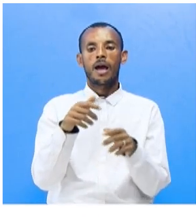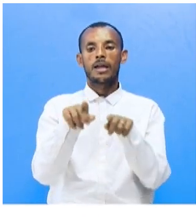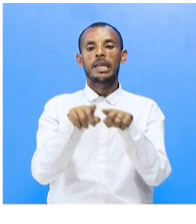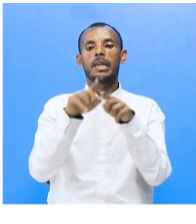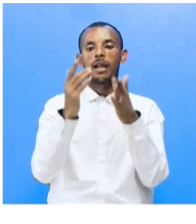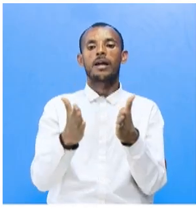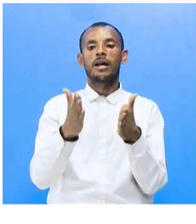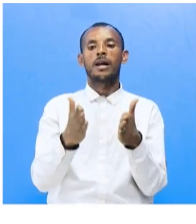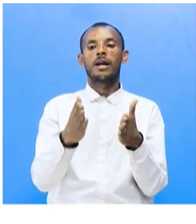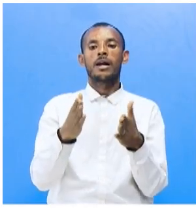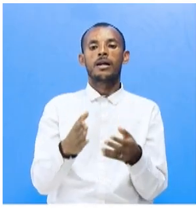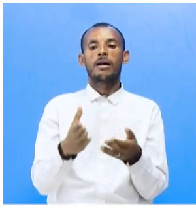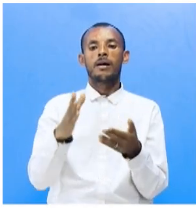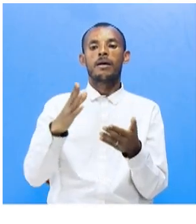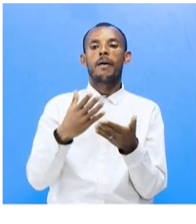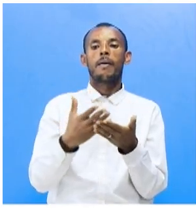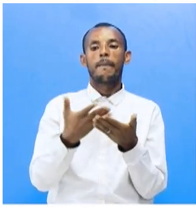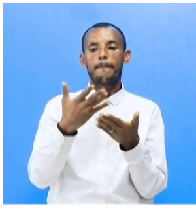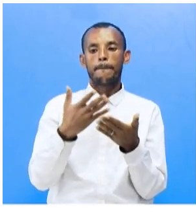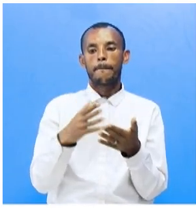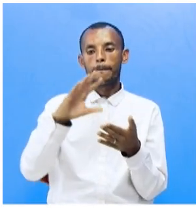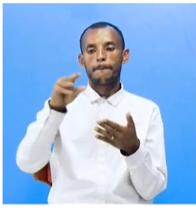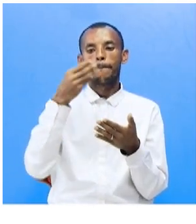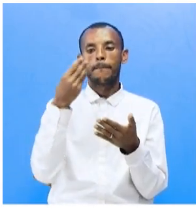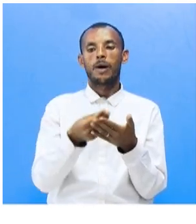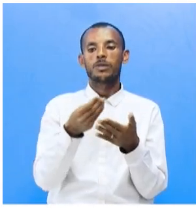bought a smartphone.